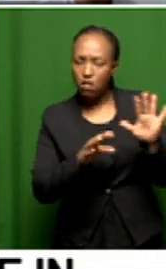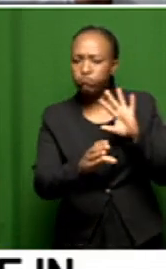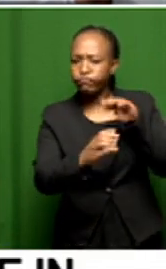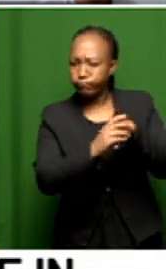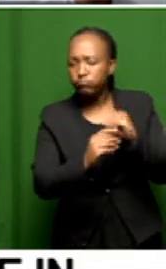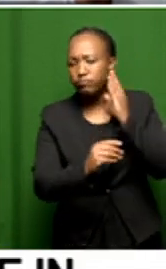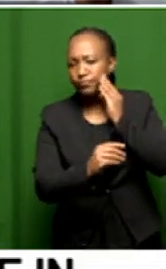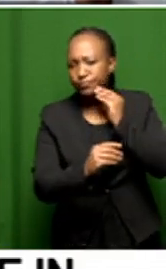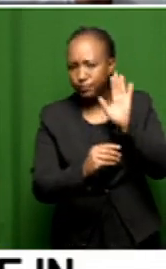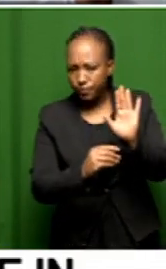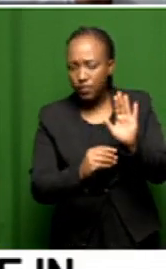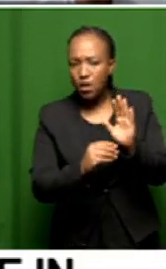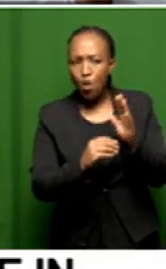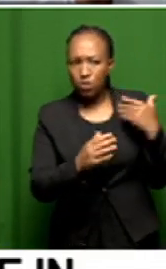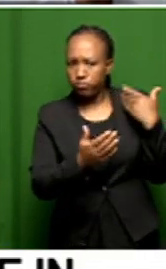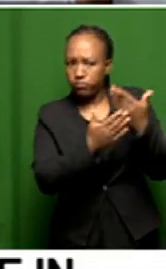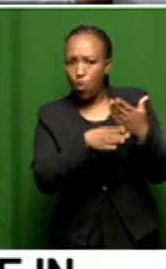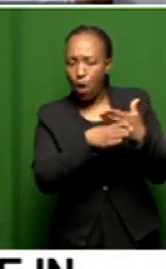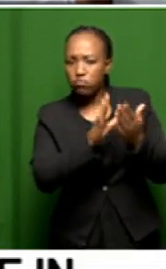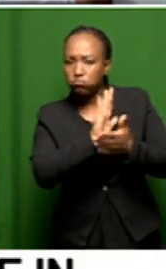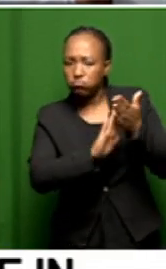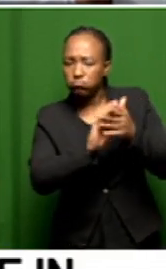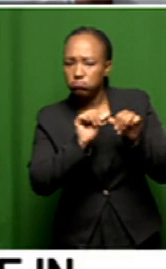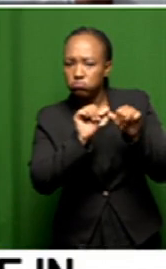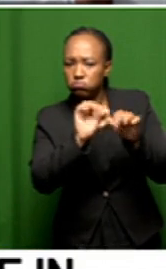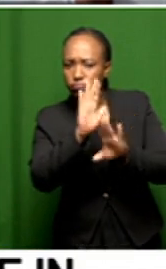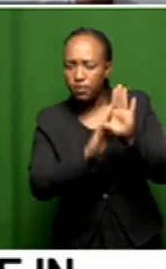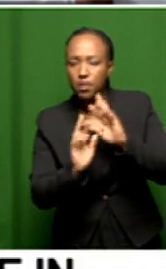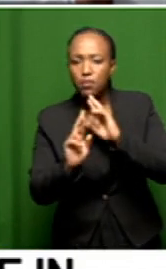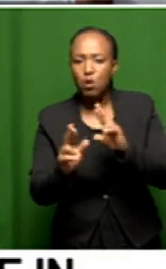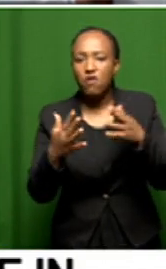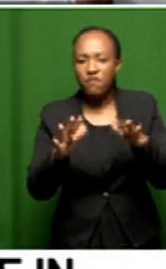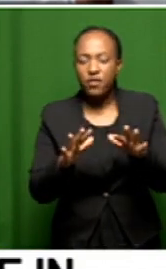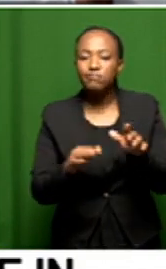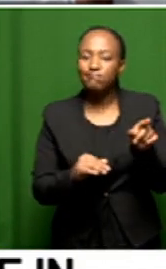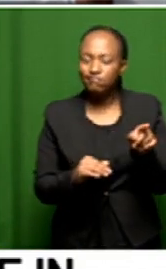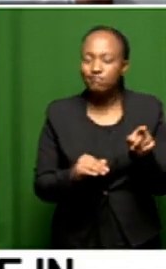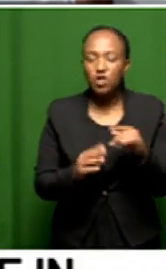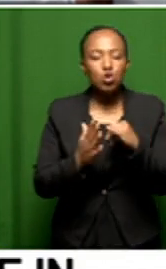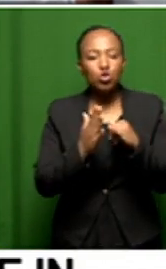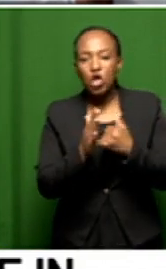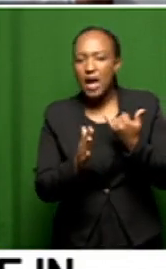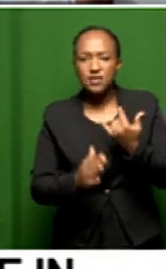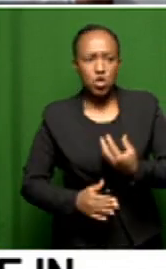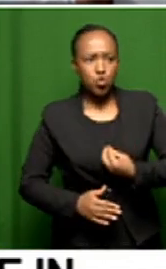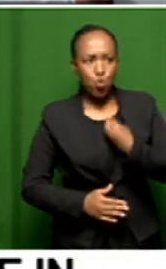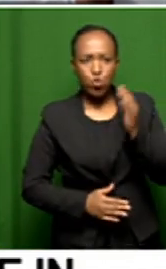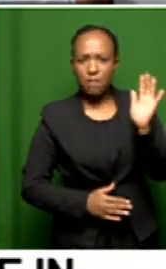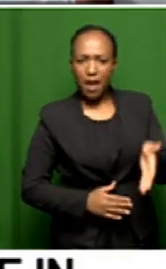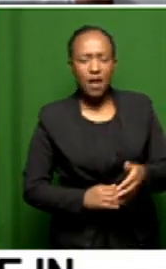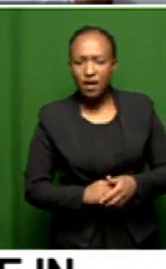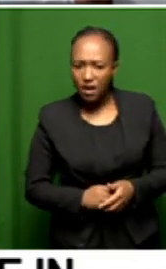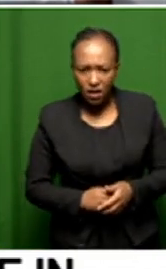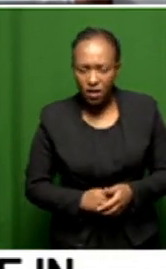They do have success reports or success that under their belts. So it's not just youths, even though we